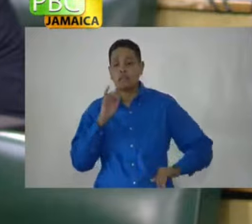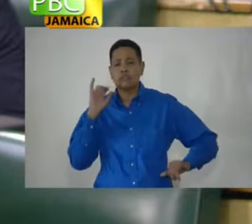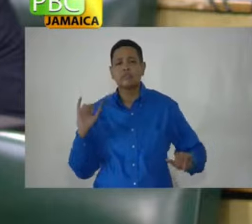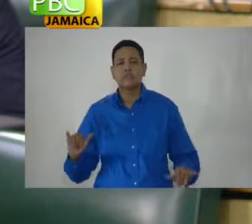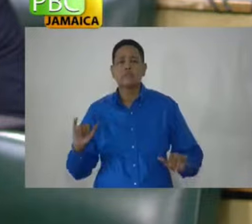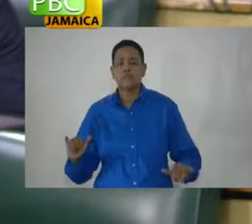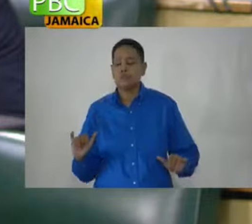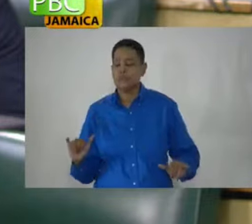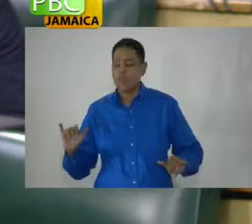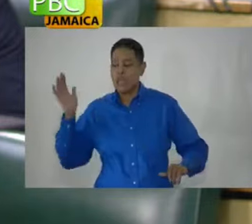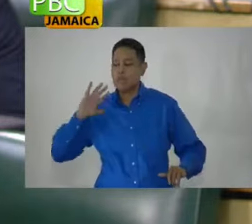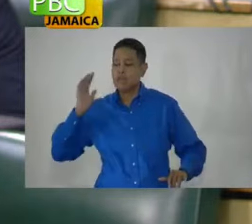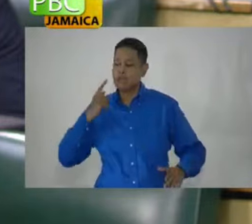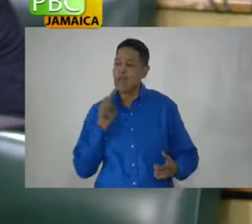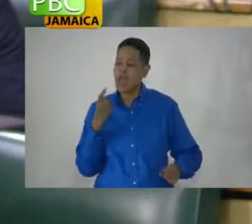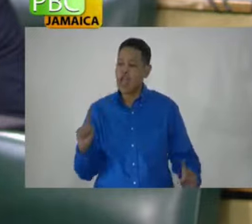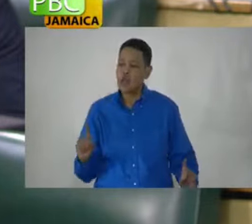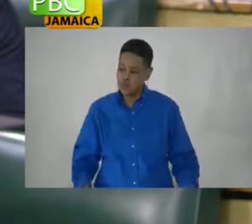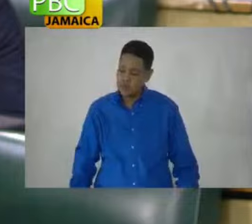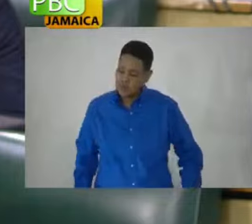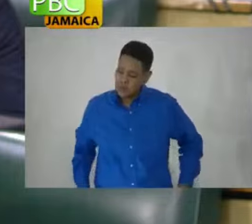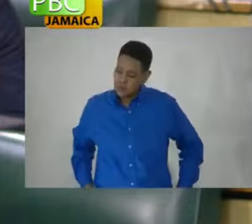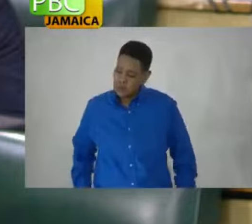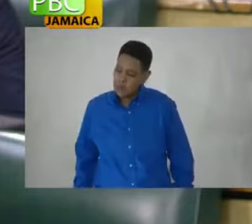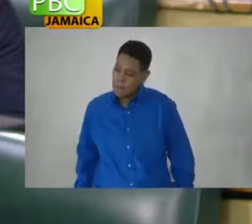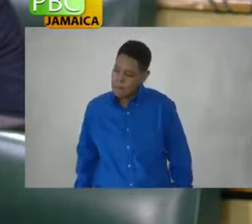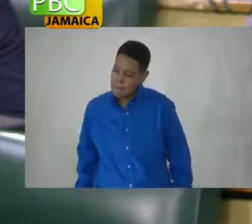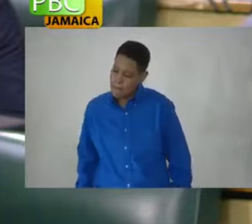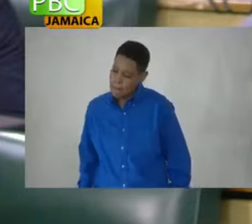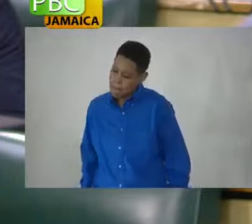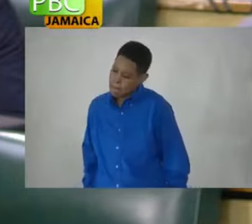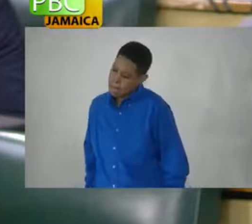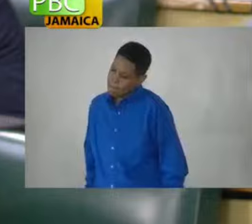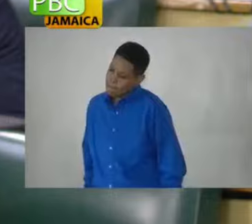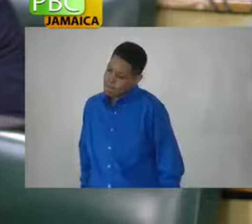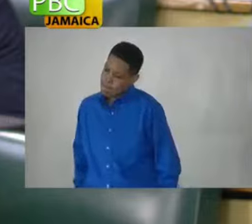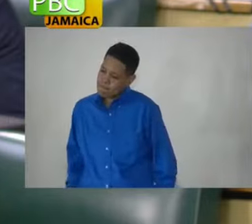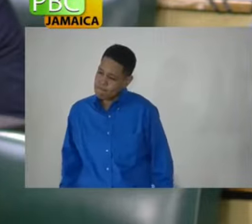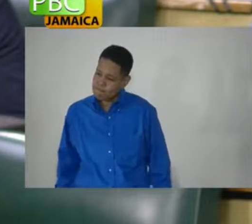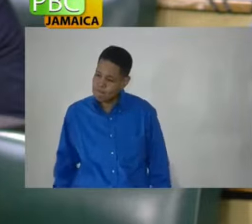remains as previously announced.